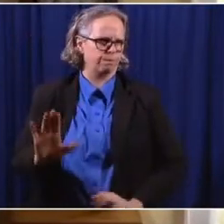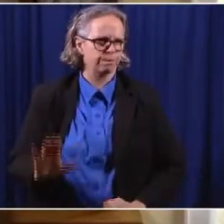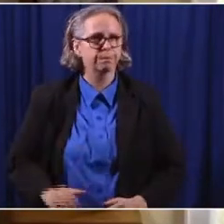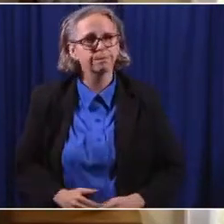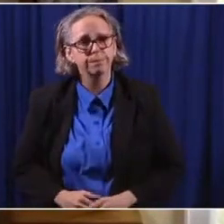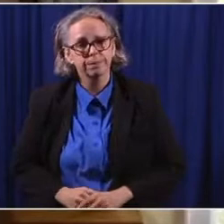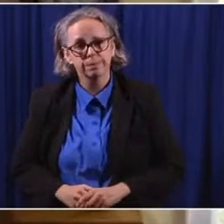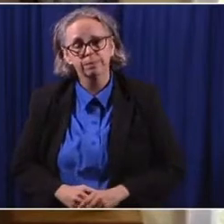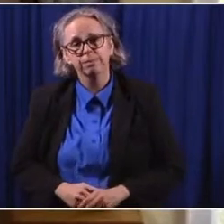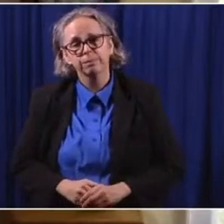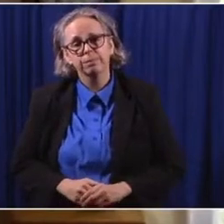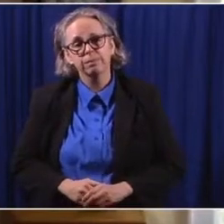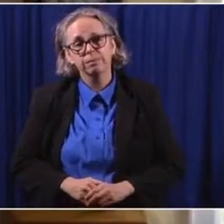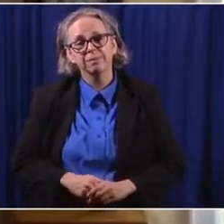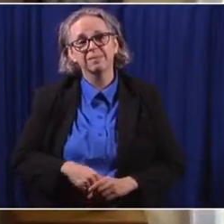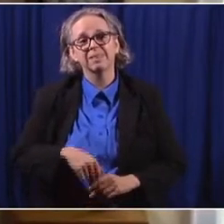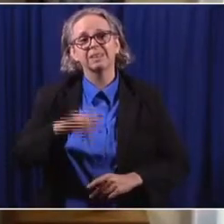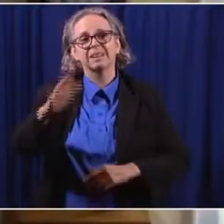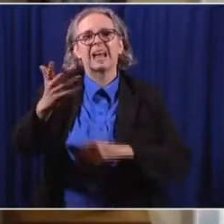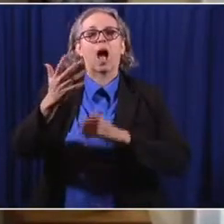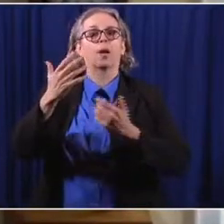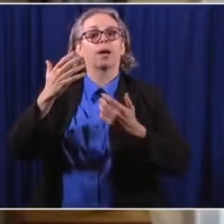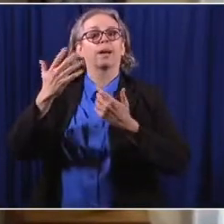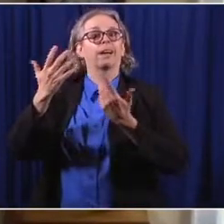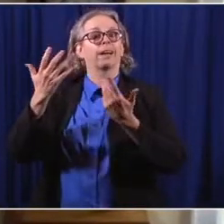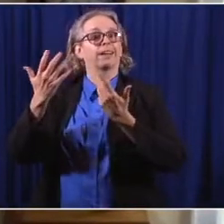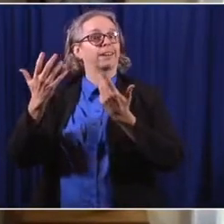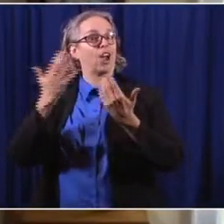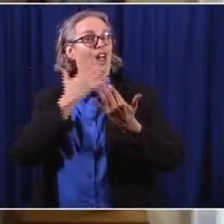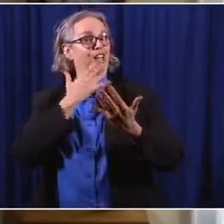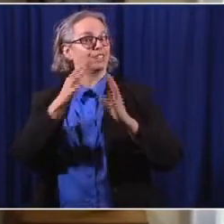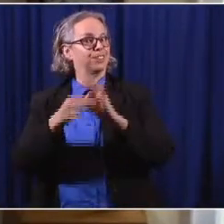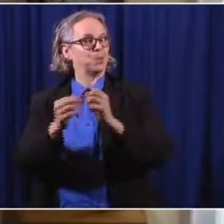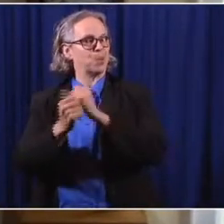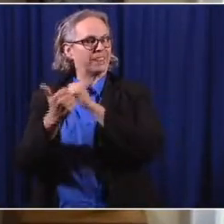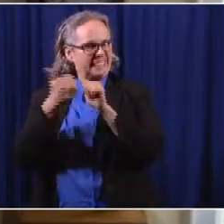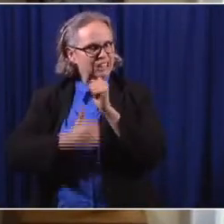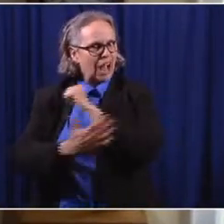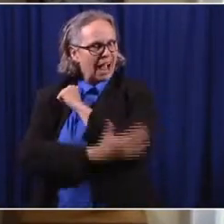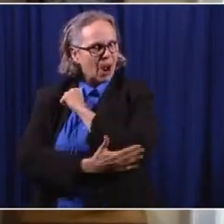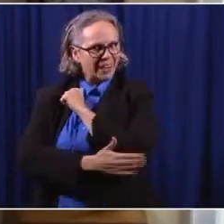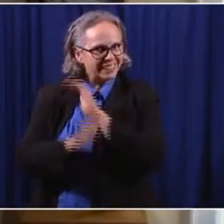county color update. And